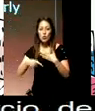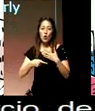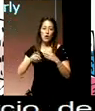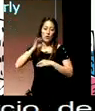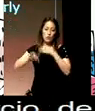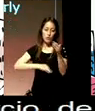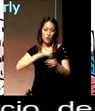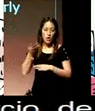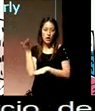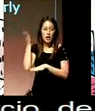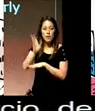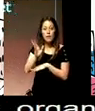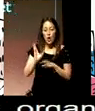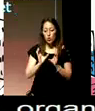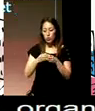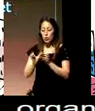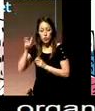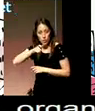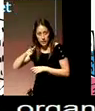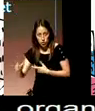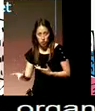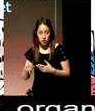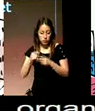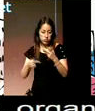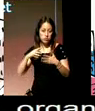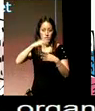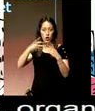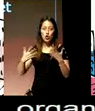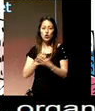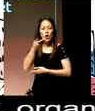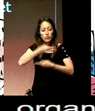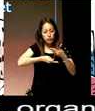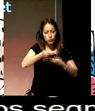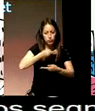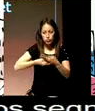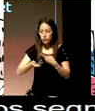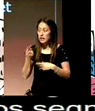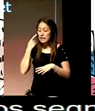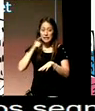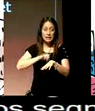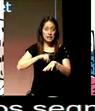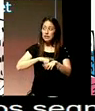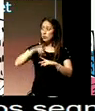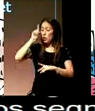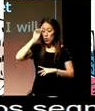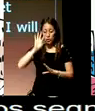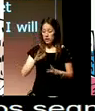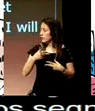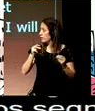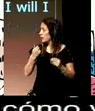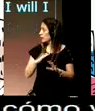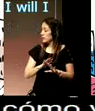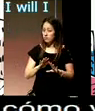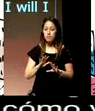etc. I don't know if time is running out, but I would like to show you a short.